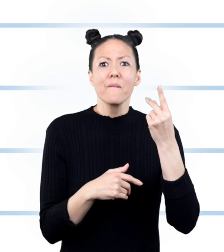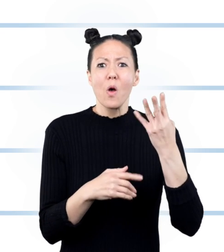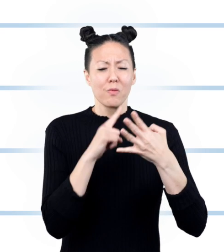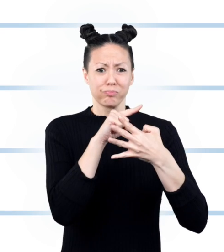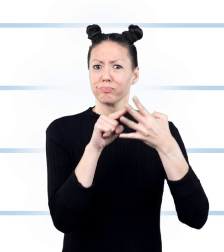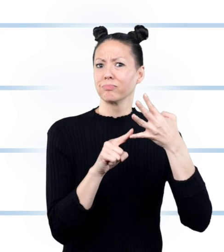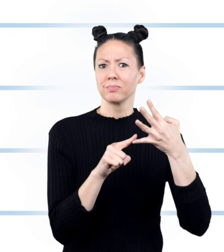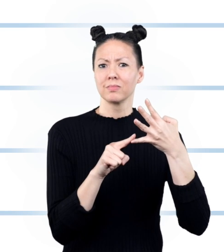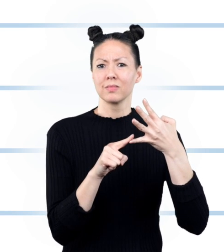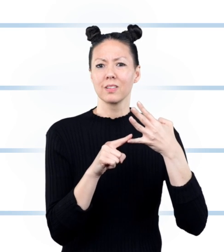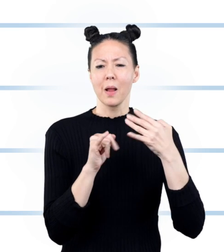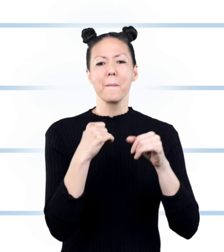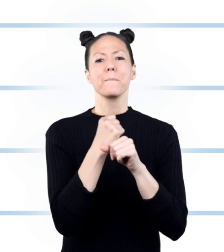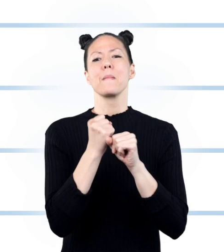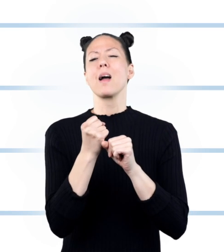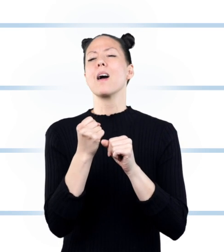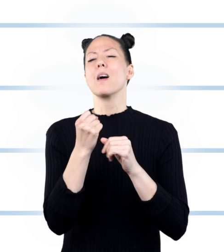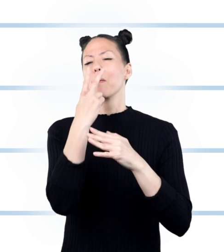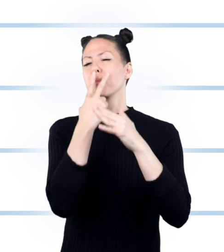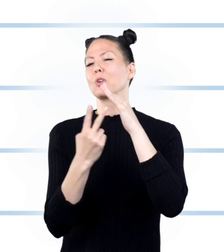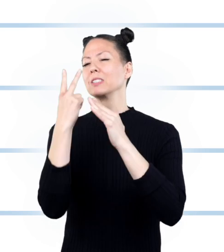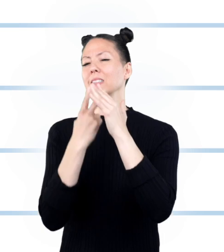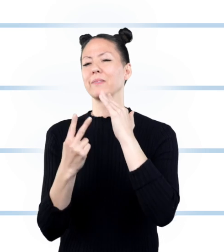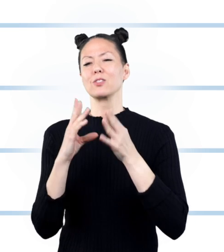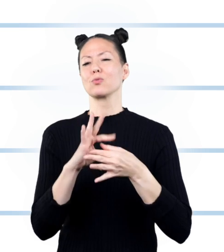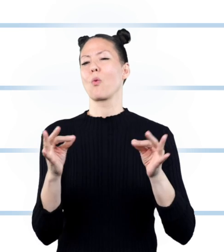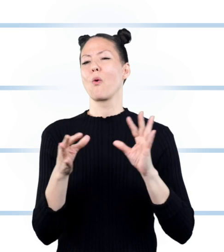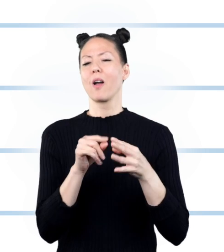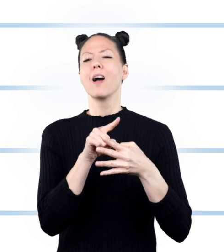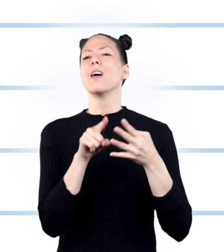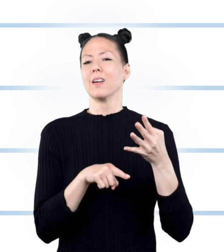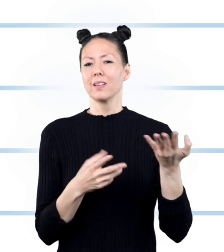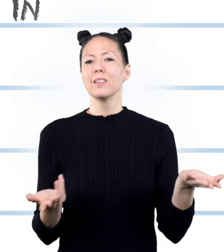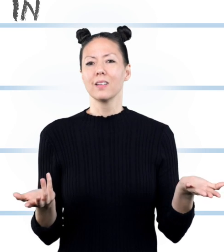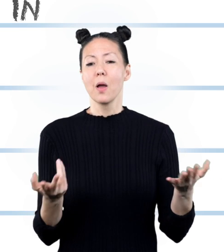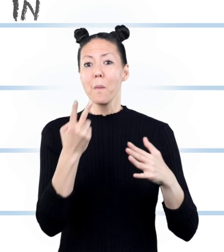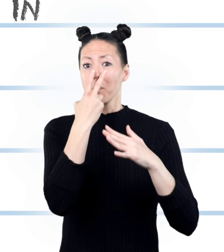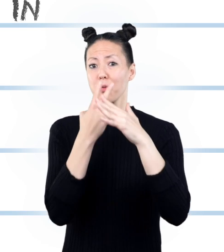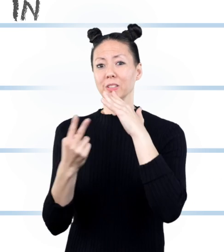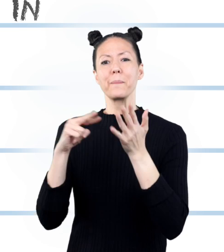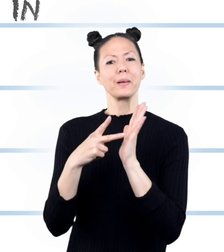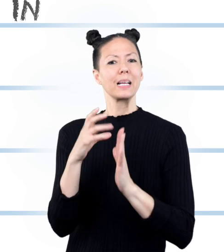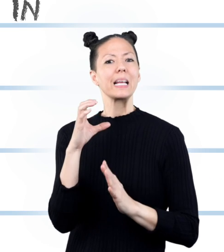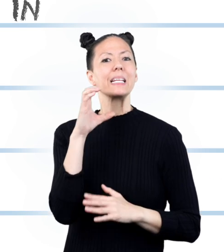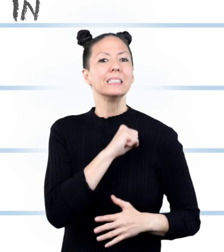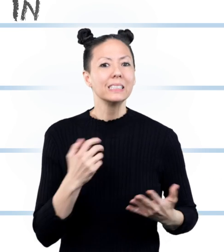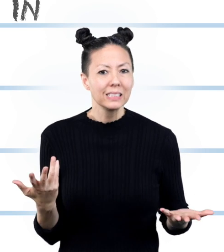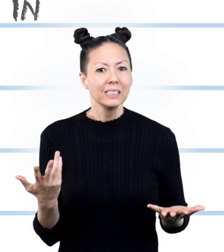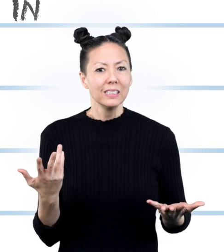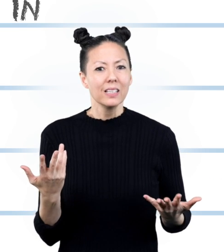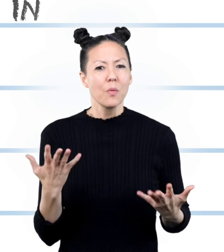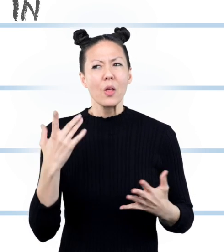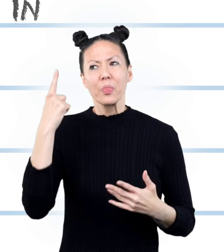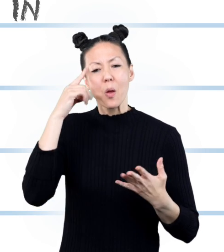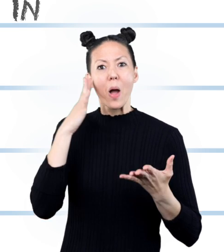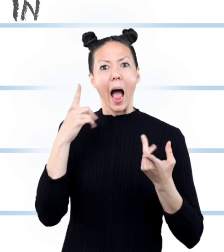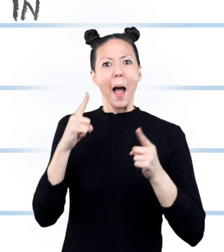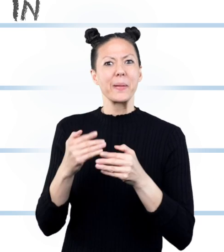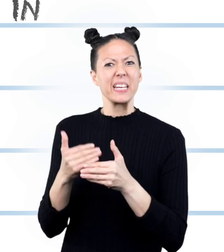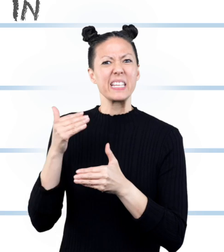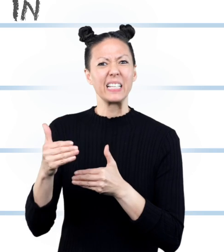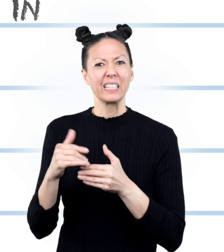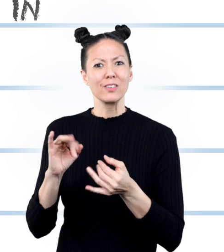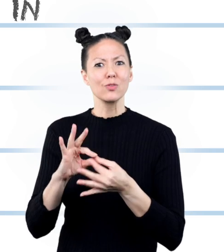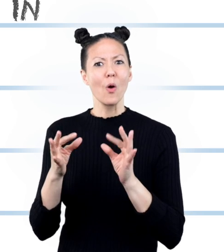about, like making predictions about a story. A prediction is a guess about what you think might happen in